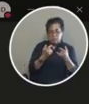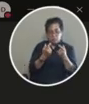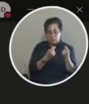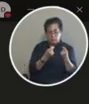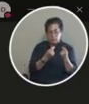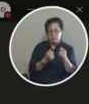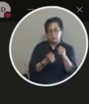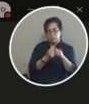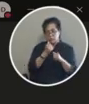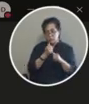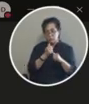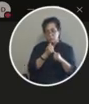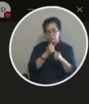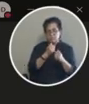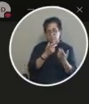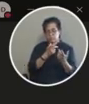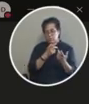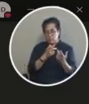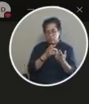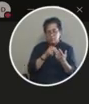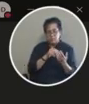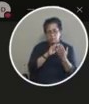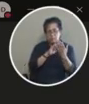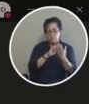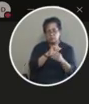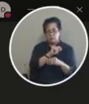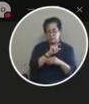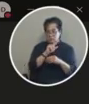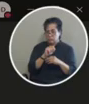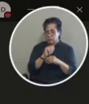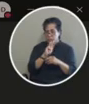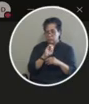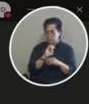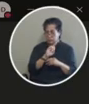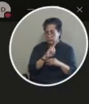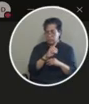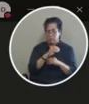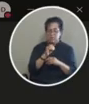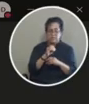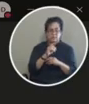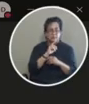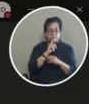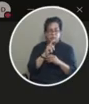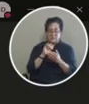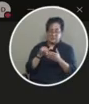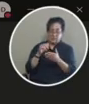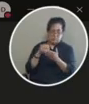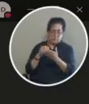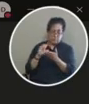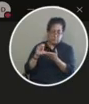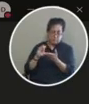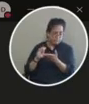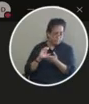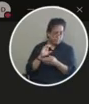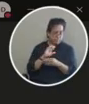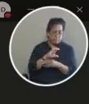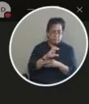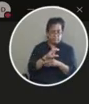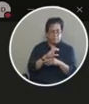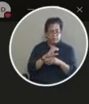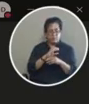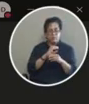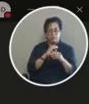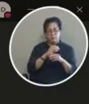most modest approach to implement the 2012 bond projects and simply reallocate the funds to renovate our